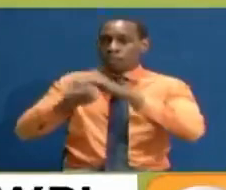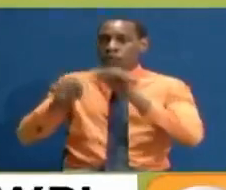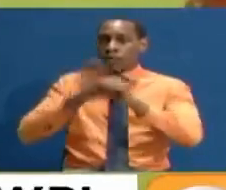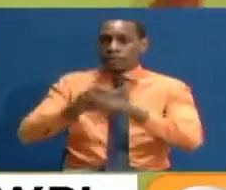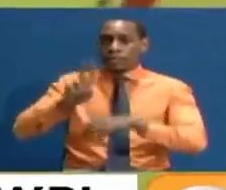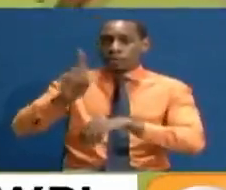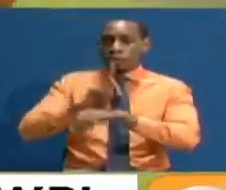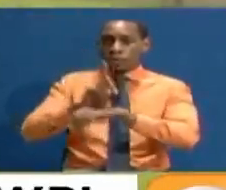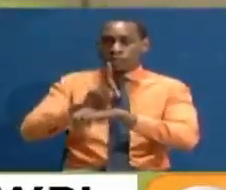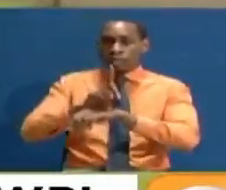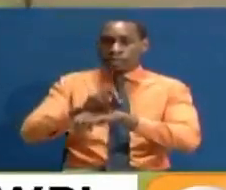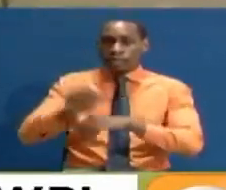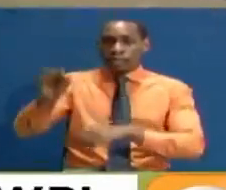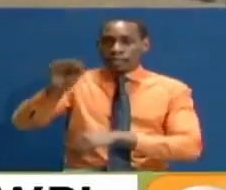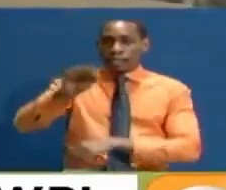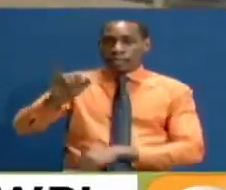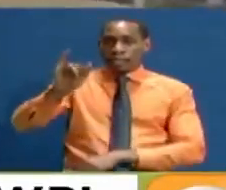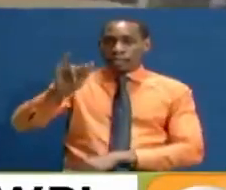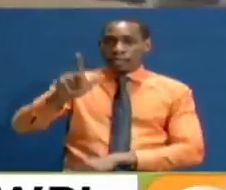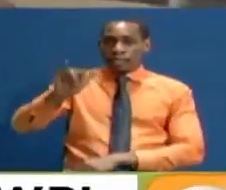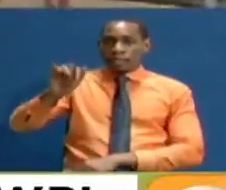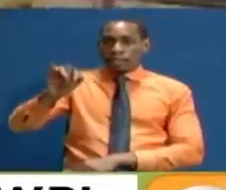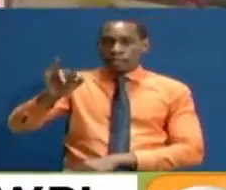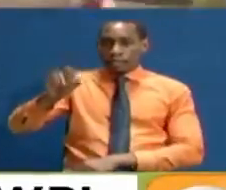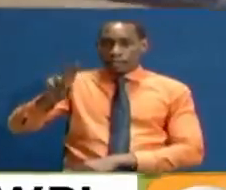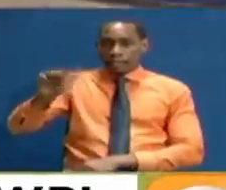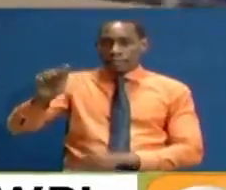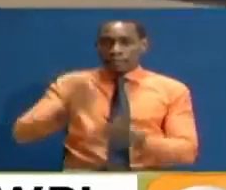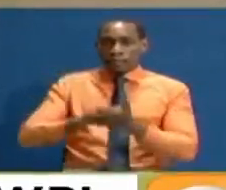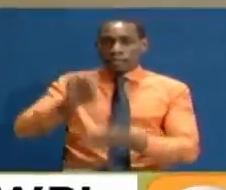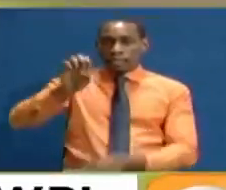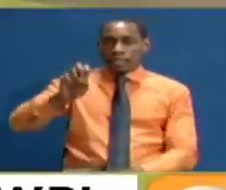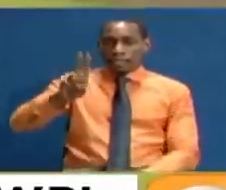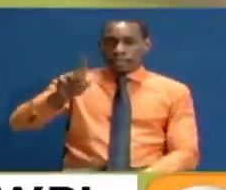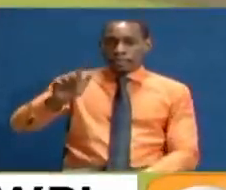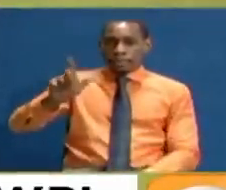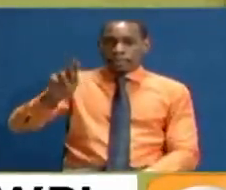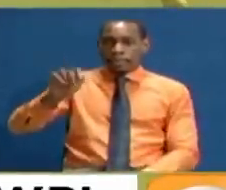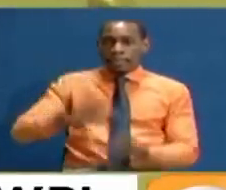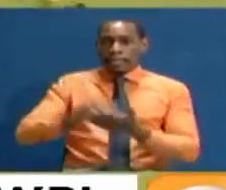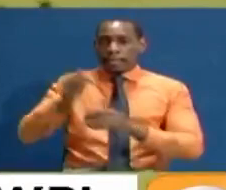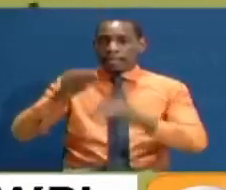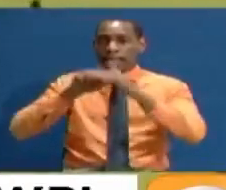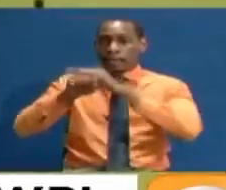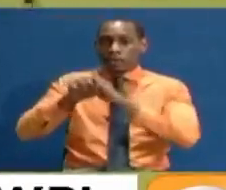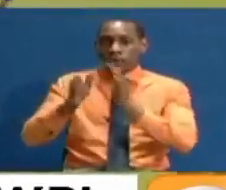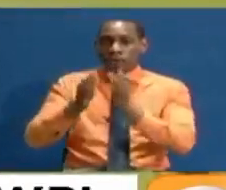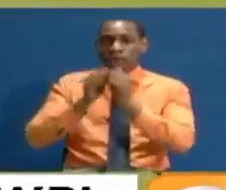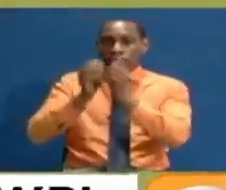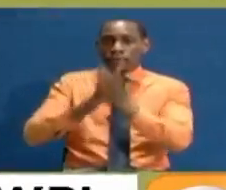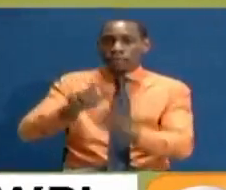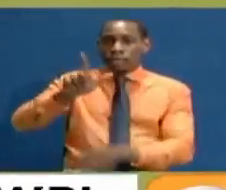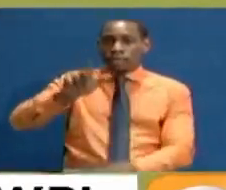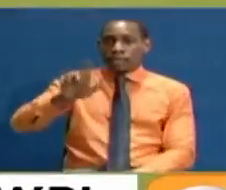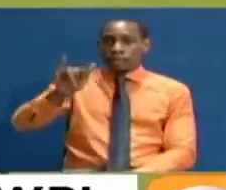in 2 minutes from Sylvia Rasoha and Evelyn Juma. Another goal by Rasoha and Lucy